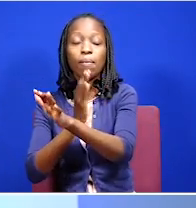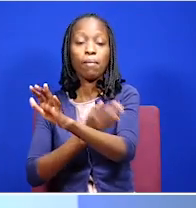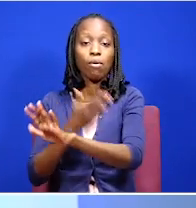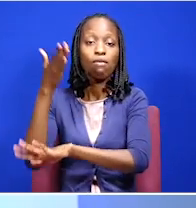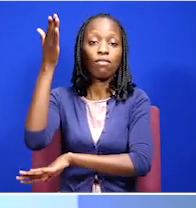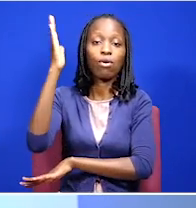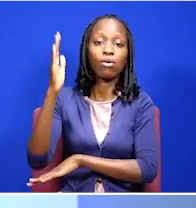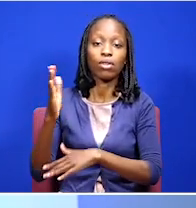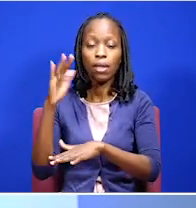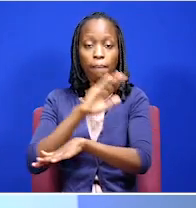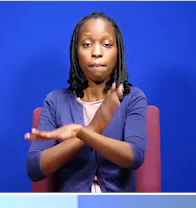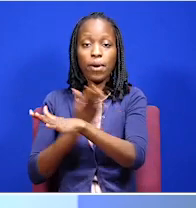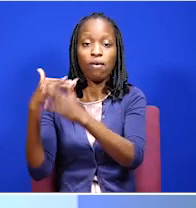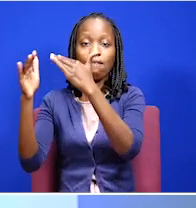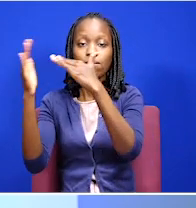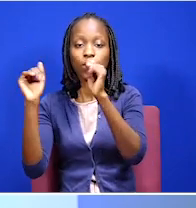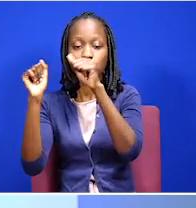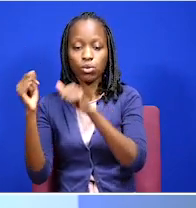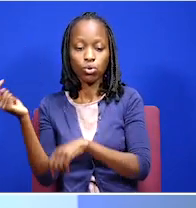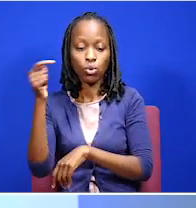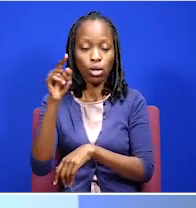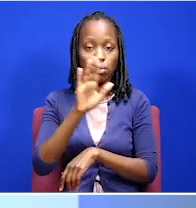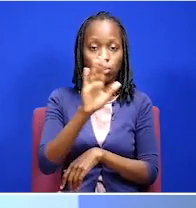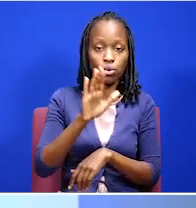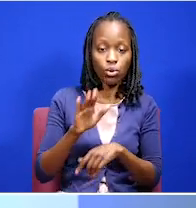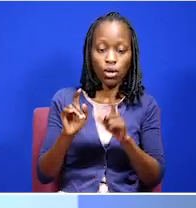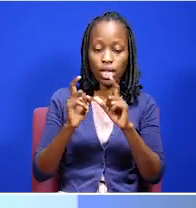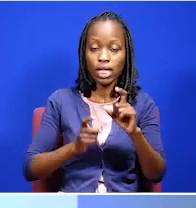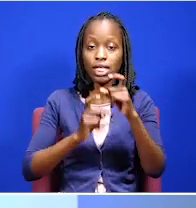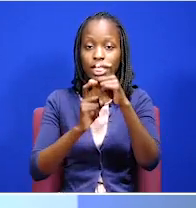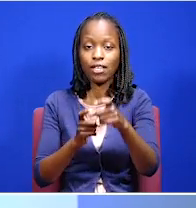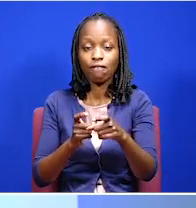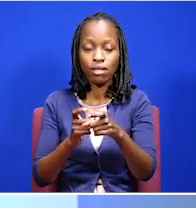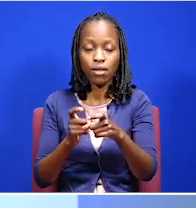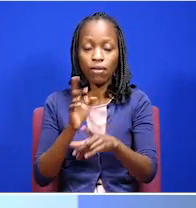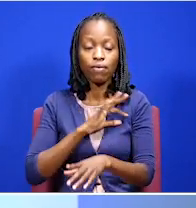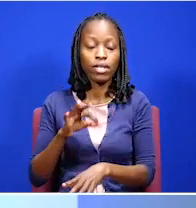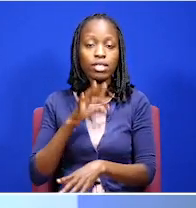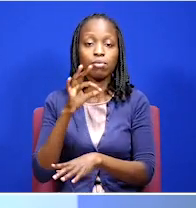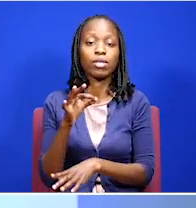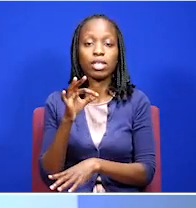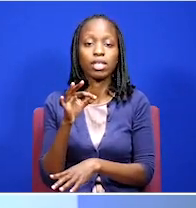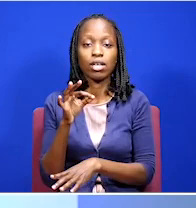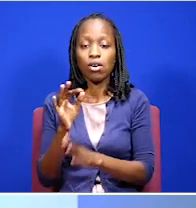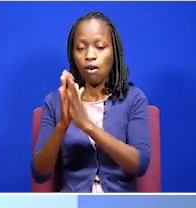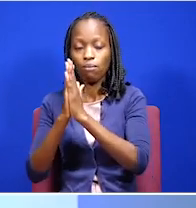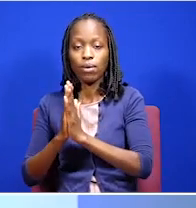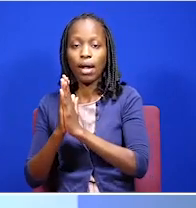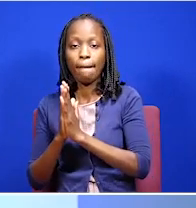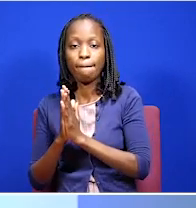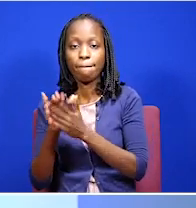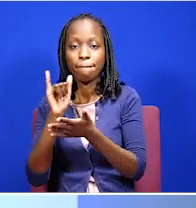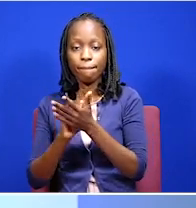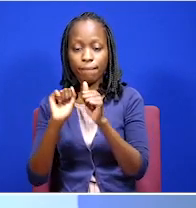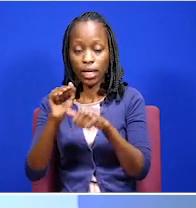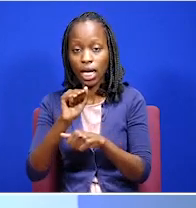of July, that we have been talking about connecting with this power, the power of heaven. It can come to